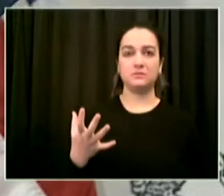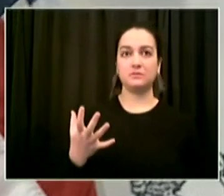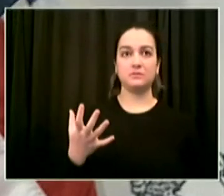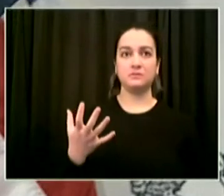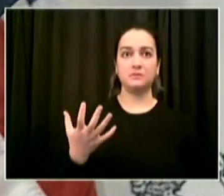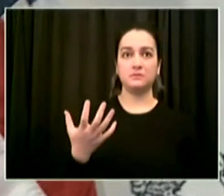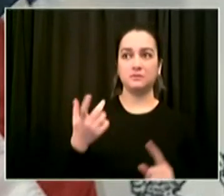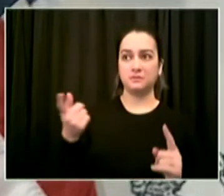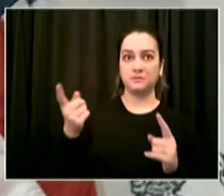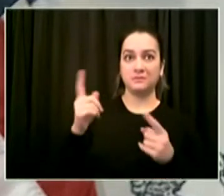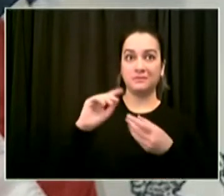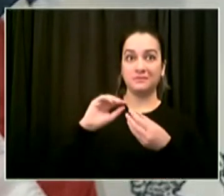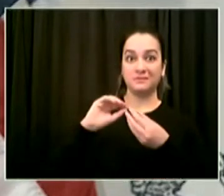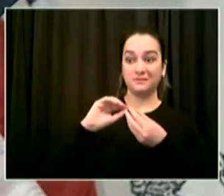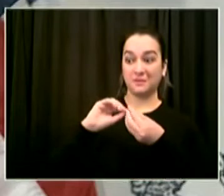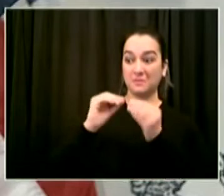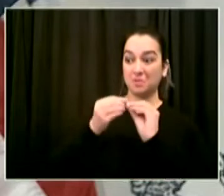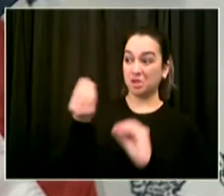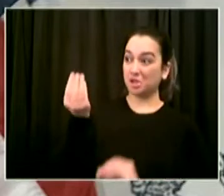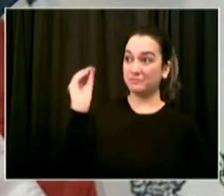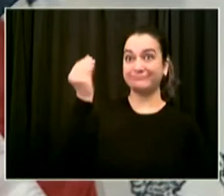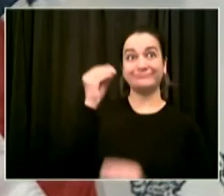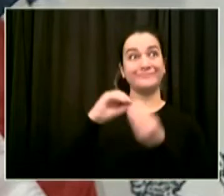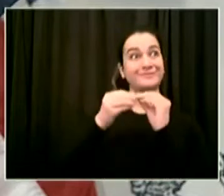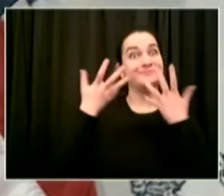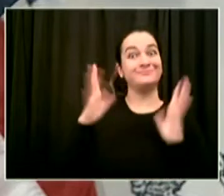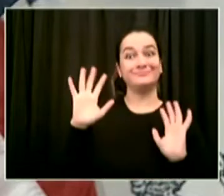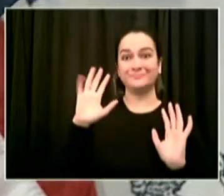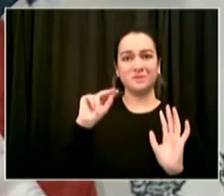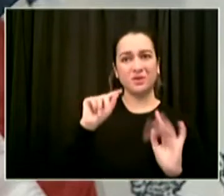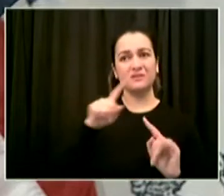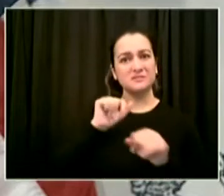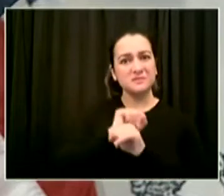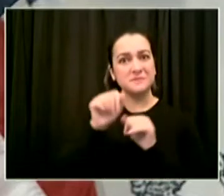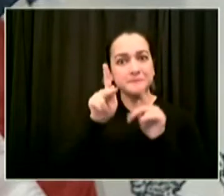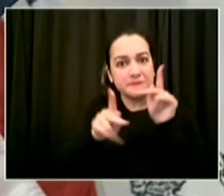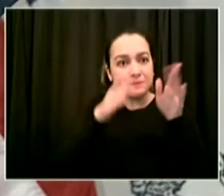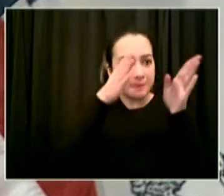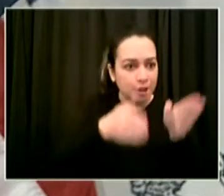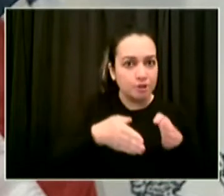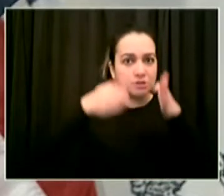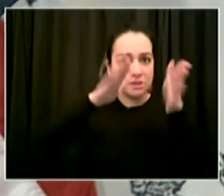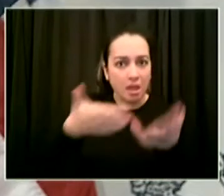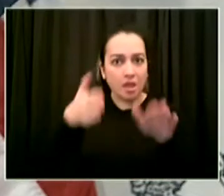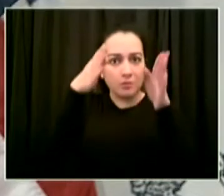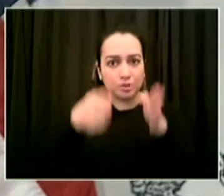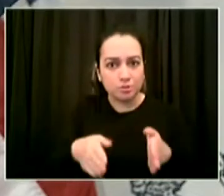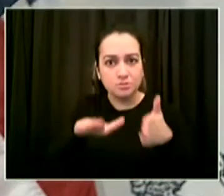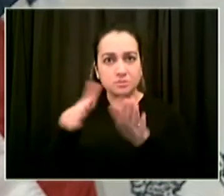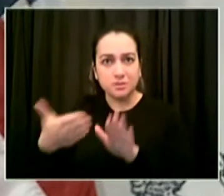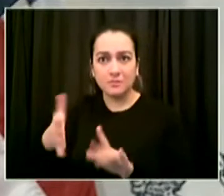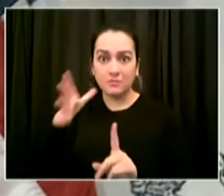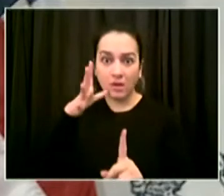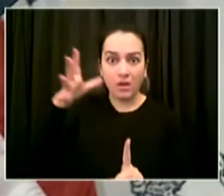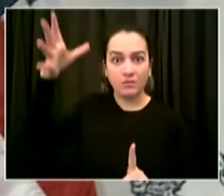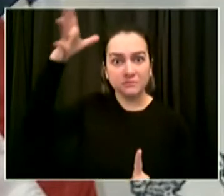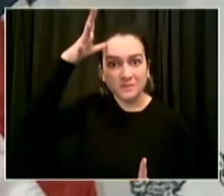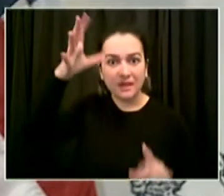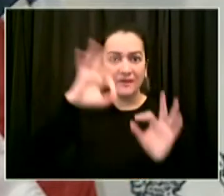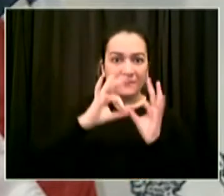You know, it's someone's grandma, it's someone's mother or father, aunt or uncle. I mean, this is